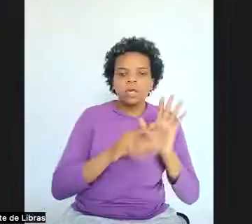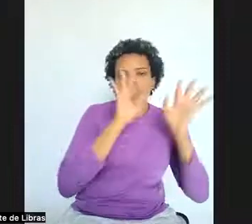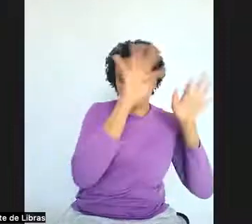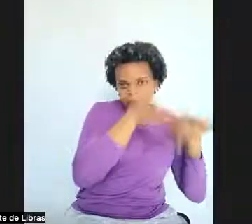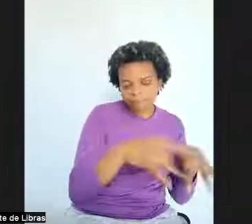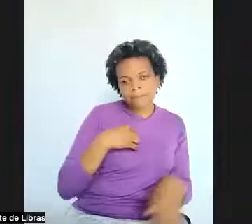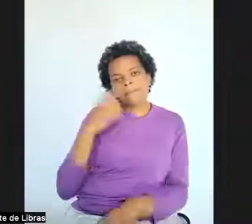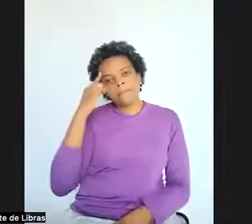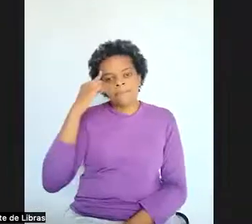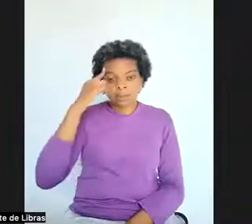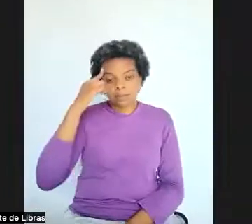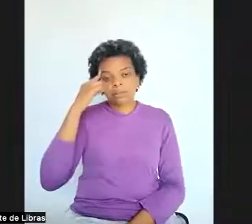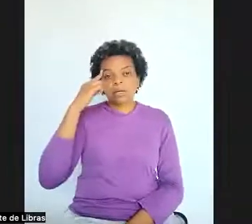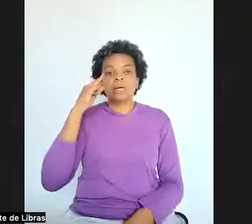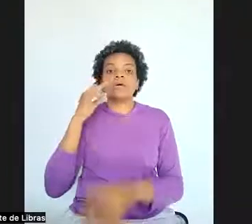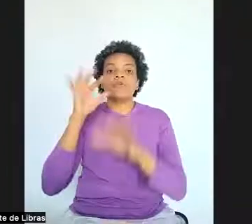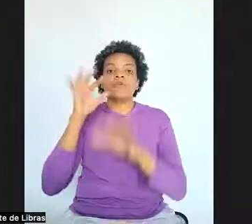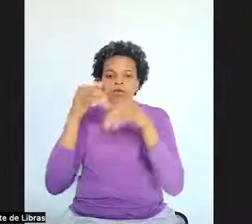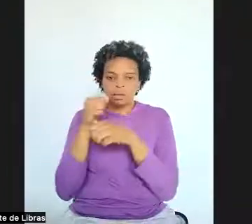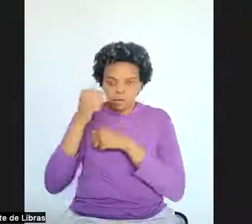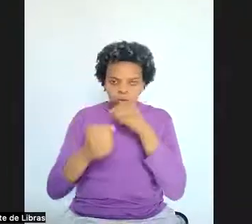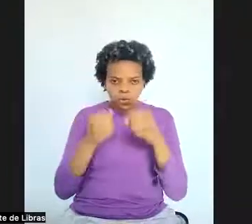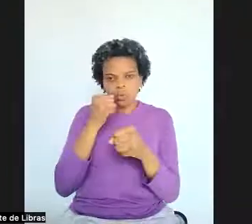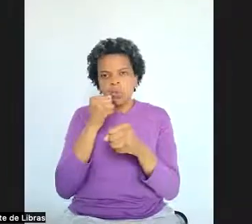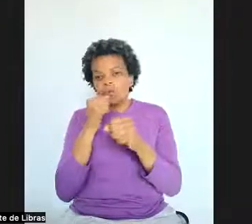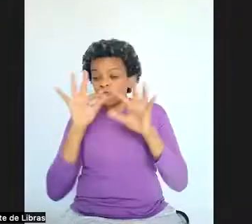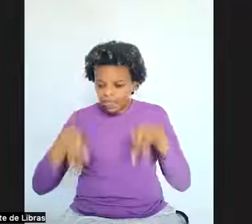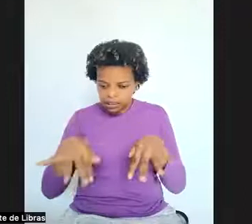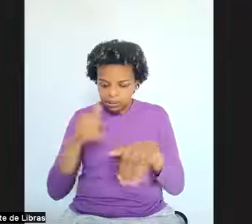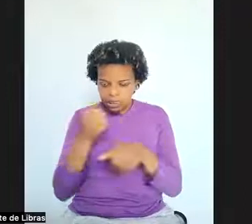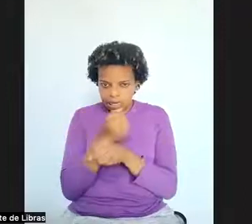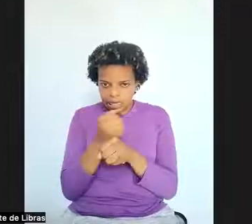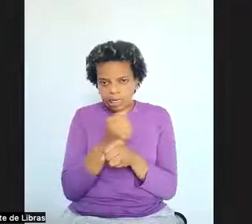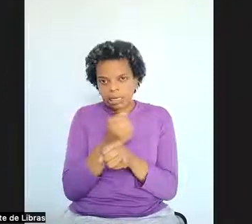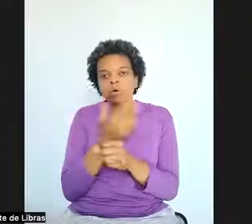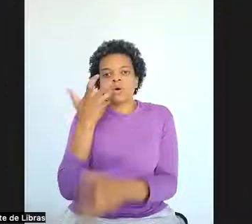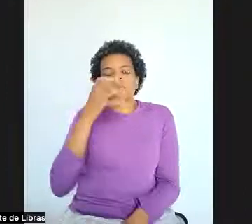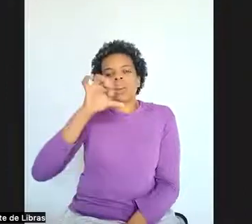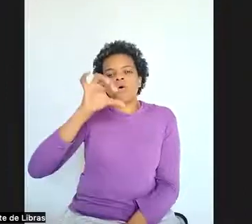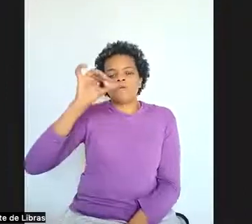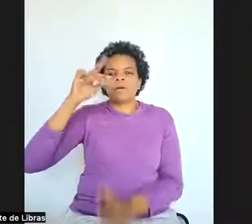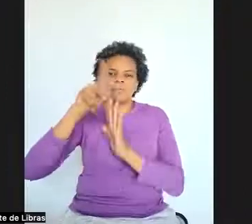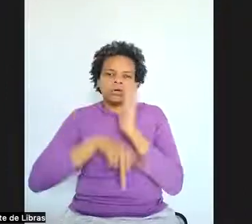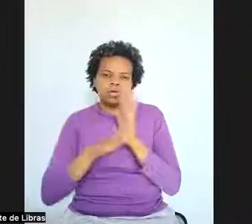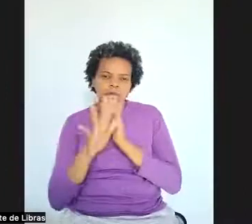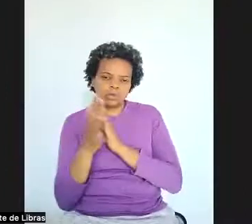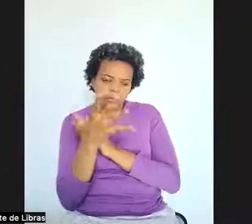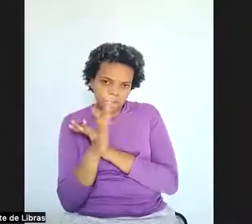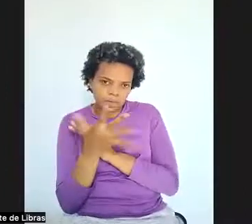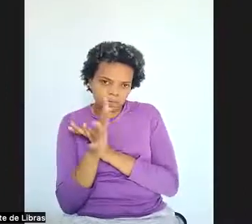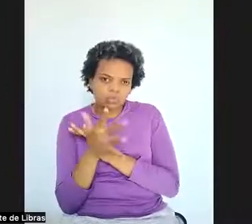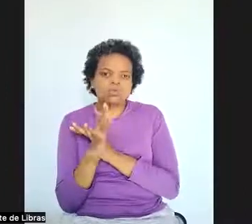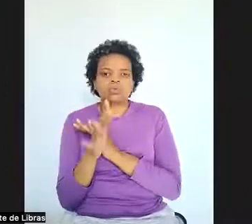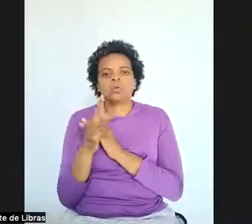projects ending, new projects coming in, and we expect to expand this portfolio to 90 projects by the end of the